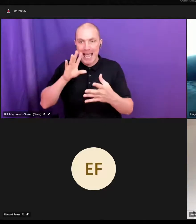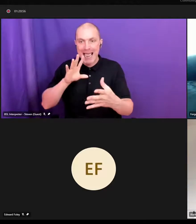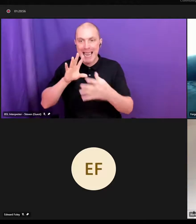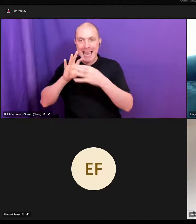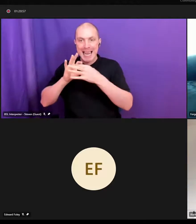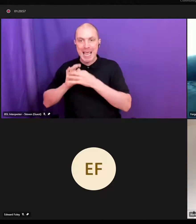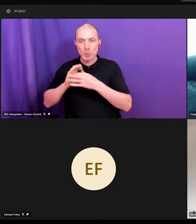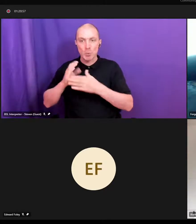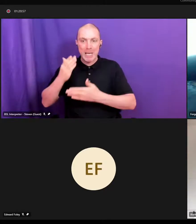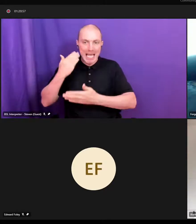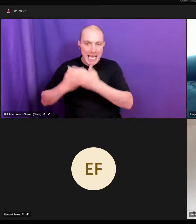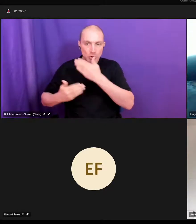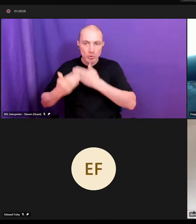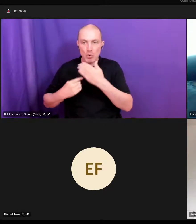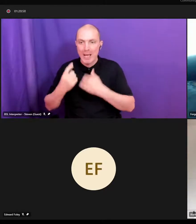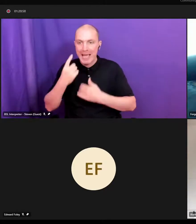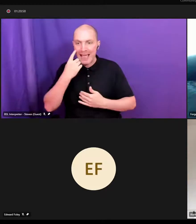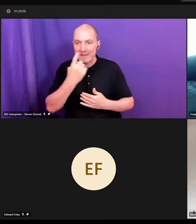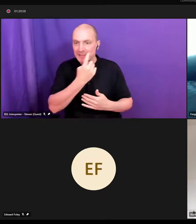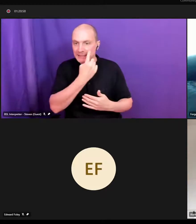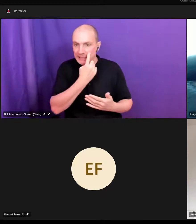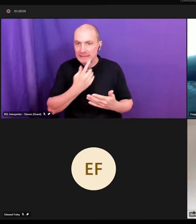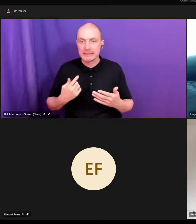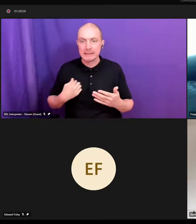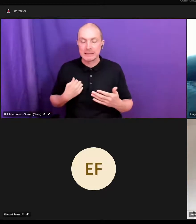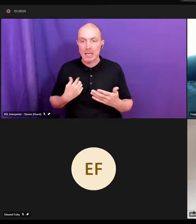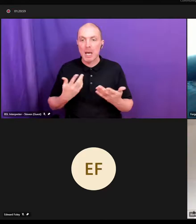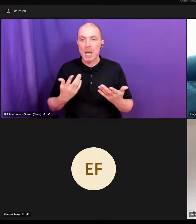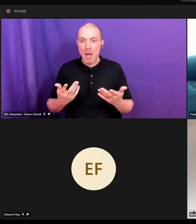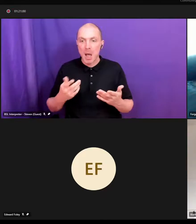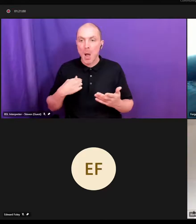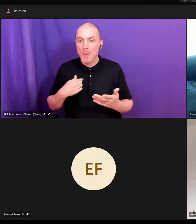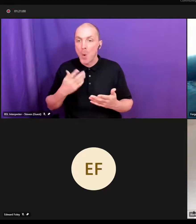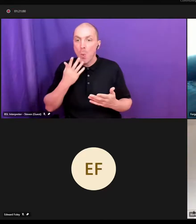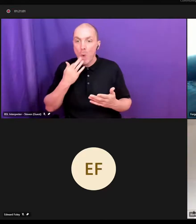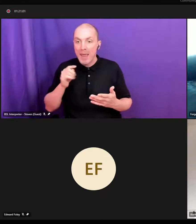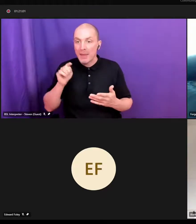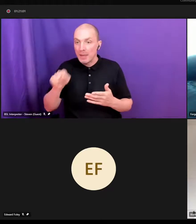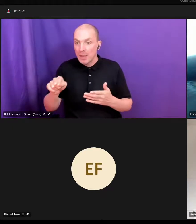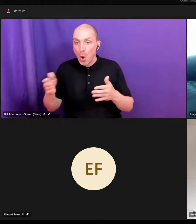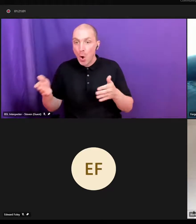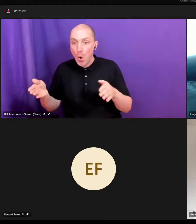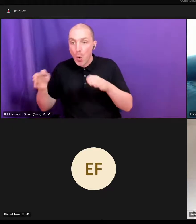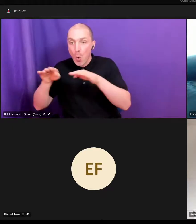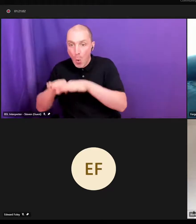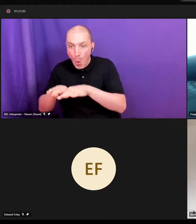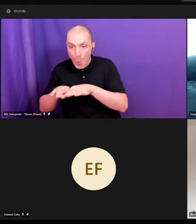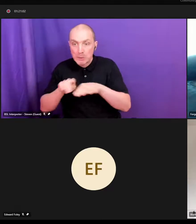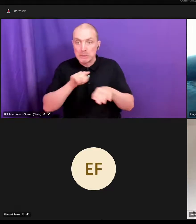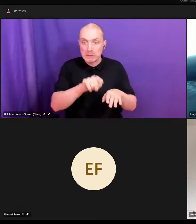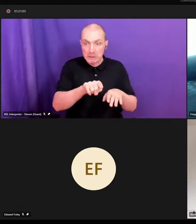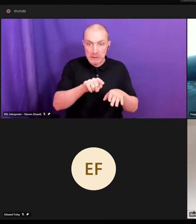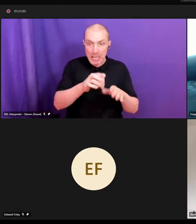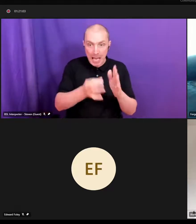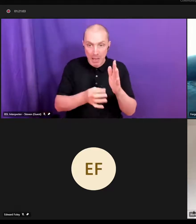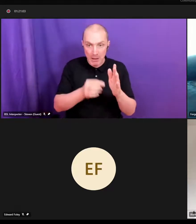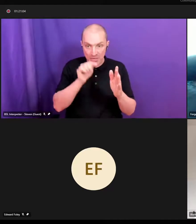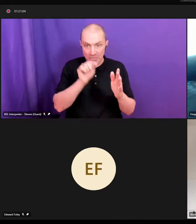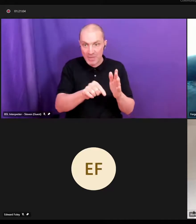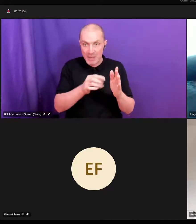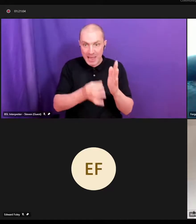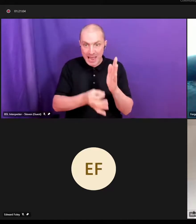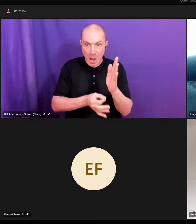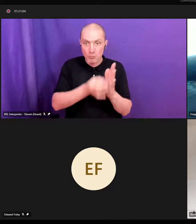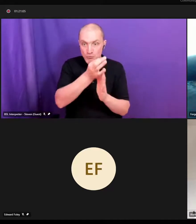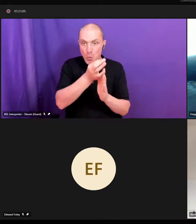and to invest the funding in existing ones to strengthen them and make them a bit better. But I think there's also an